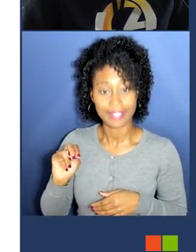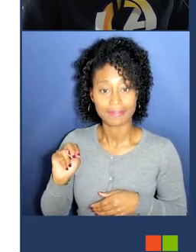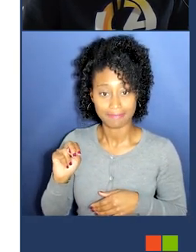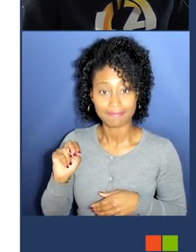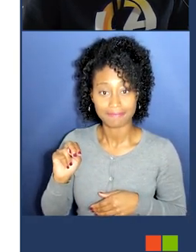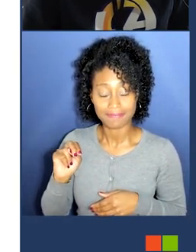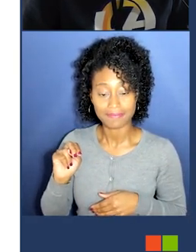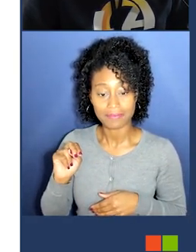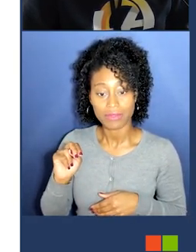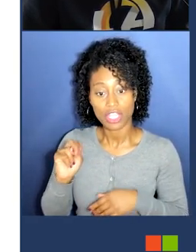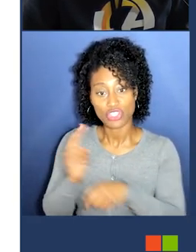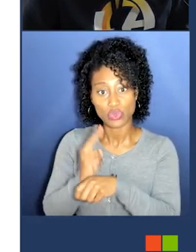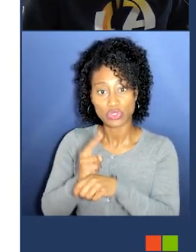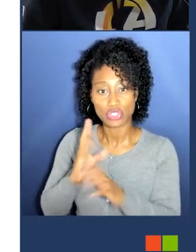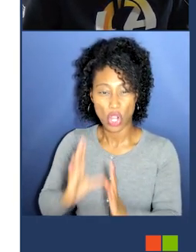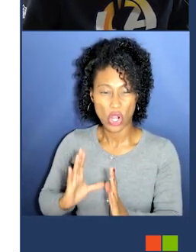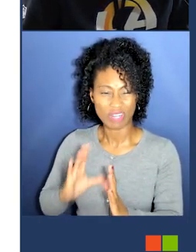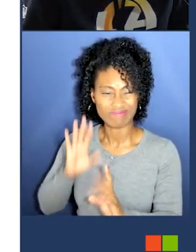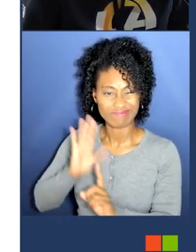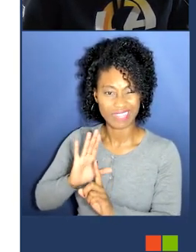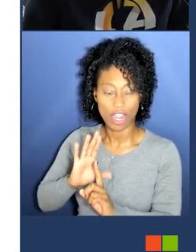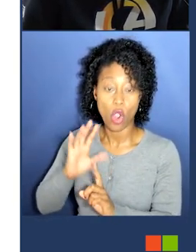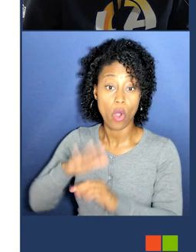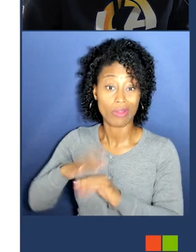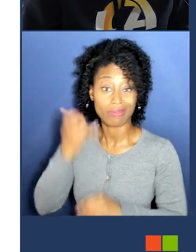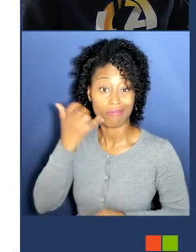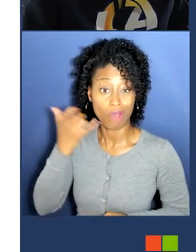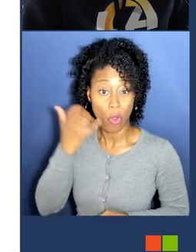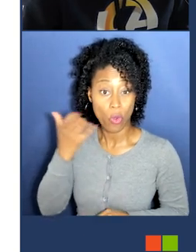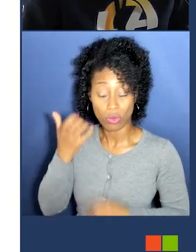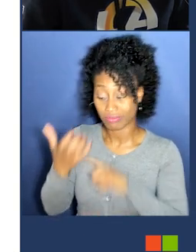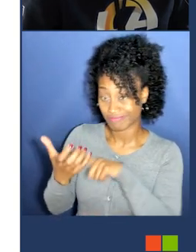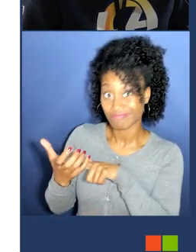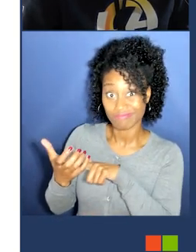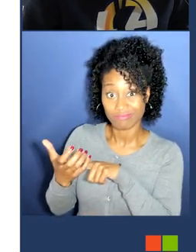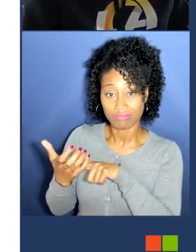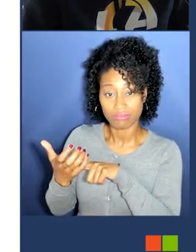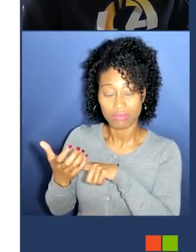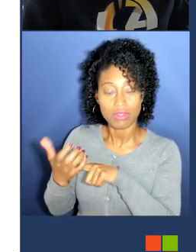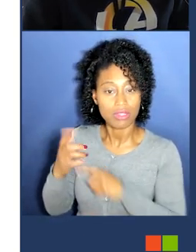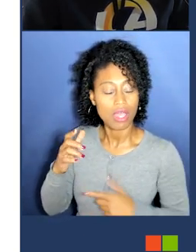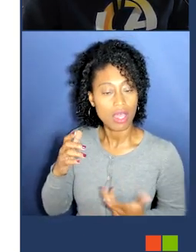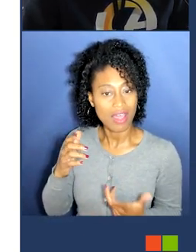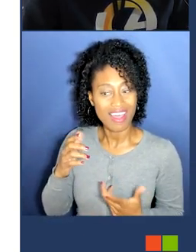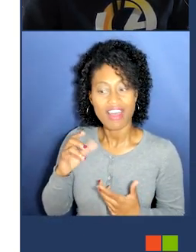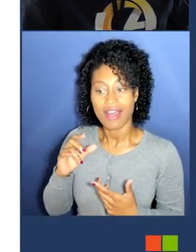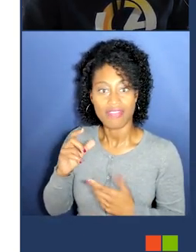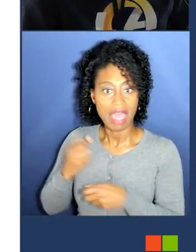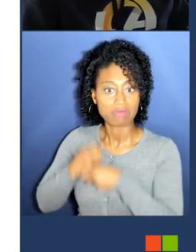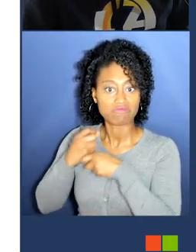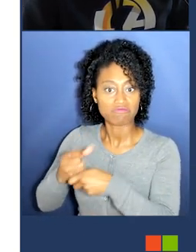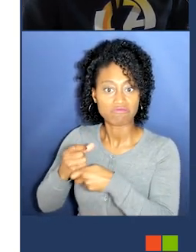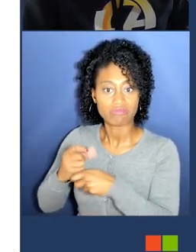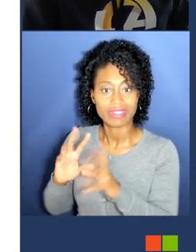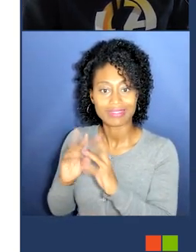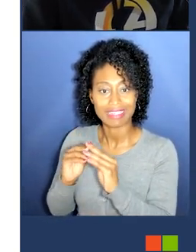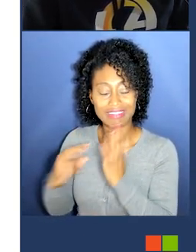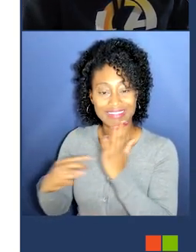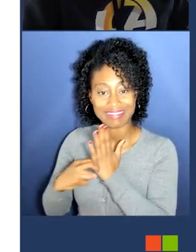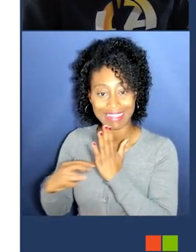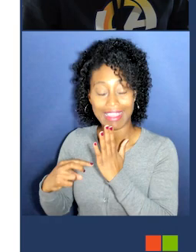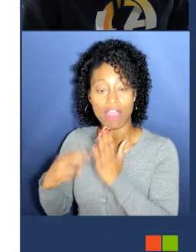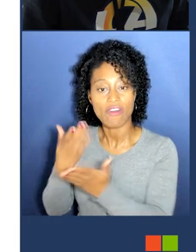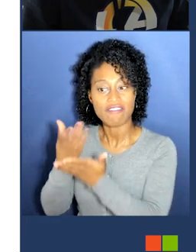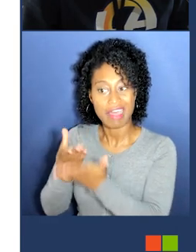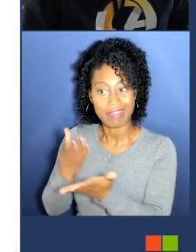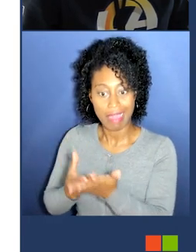user on the mobile phone or whatever client that is. We take the session ticket and validate it against